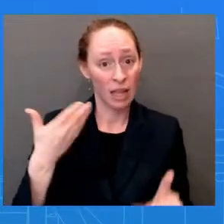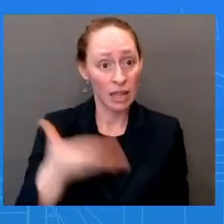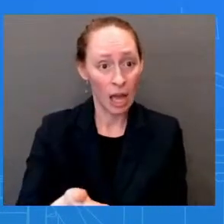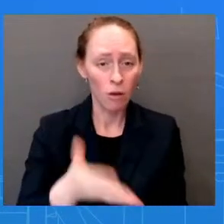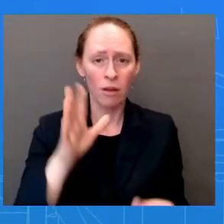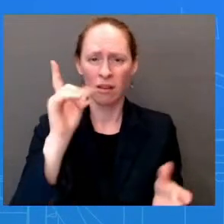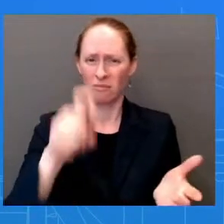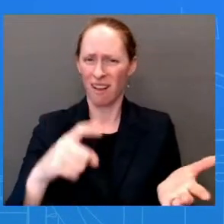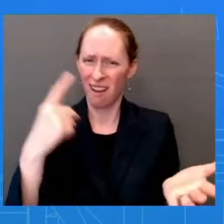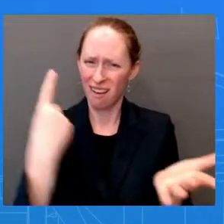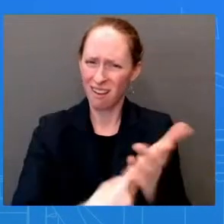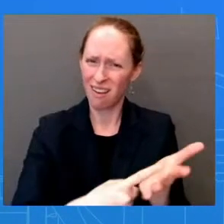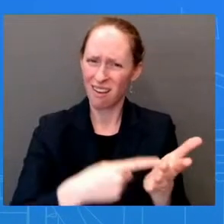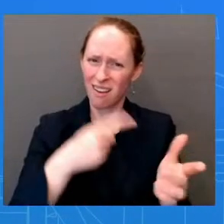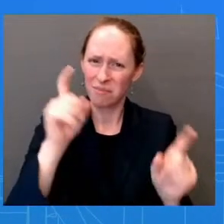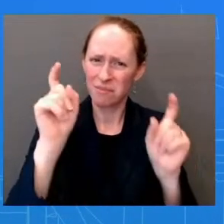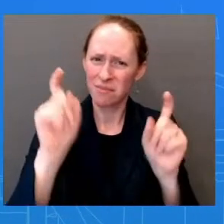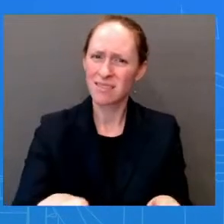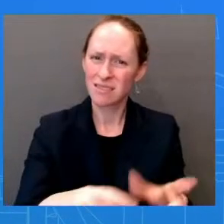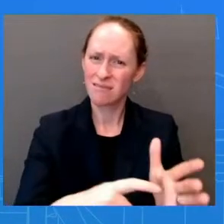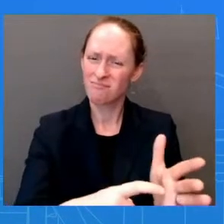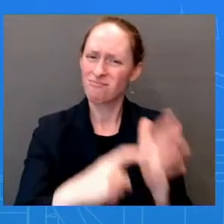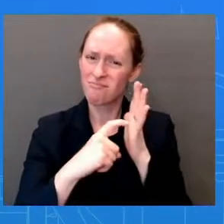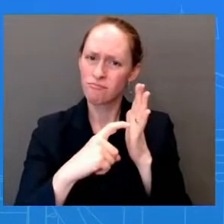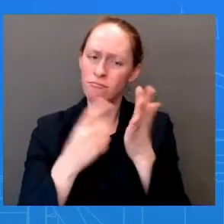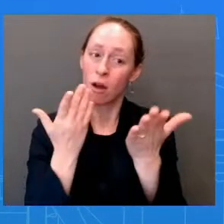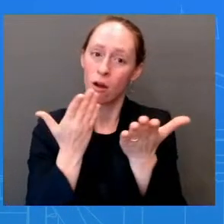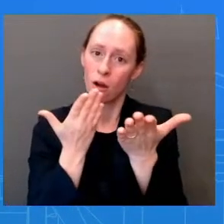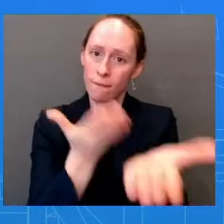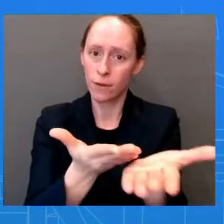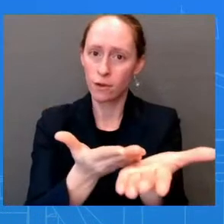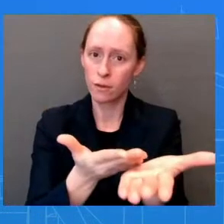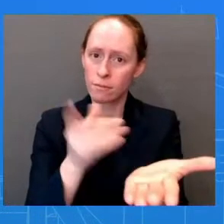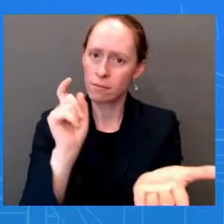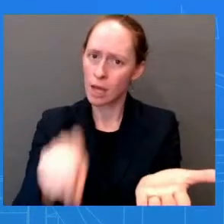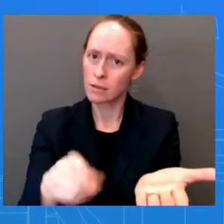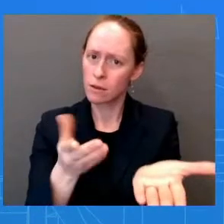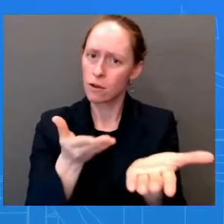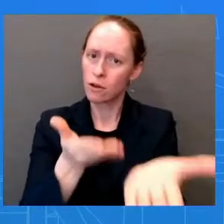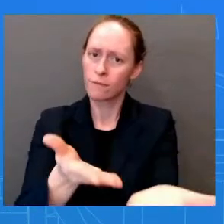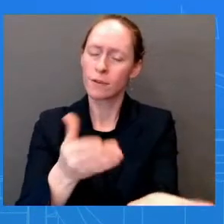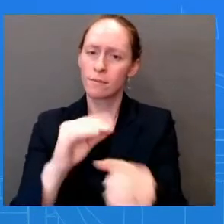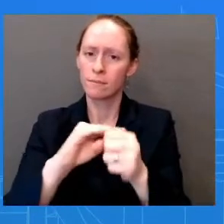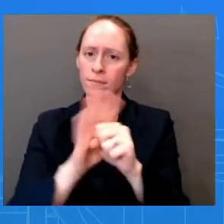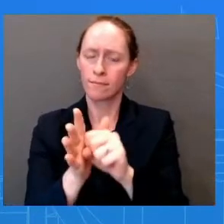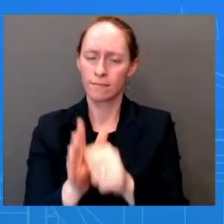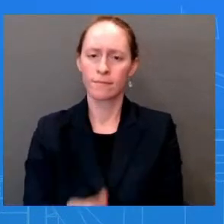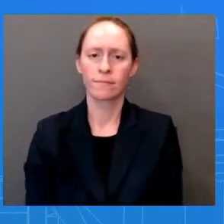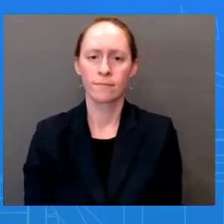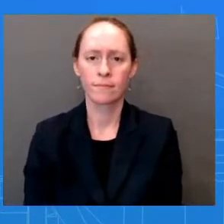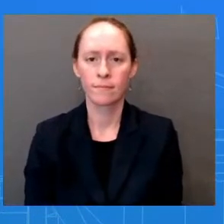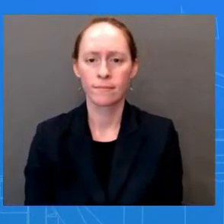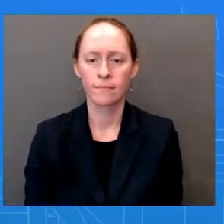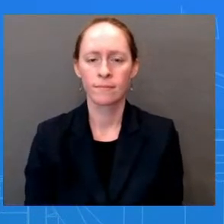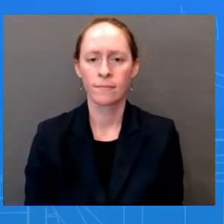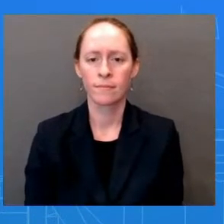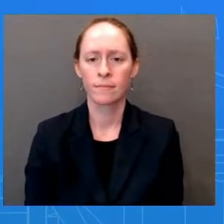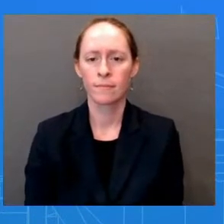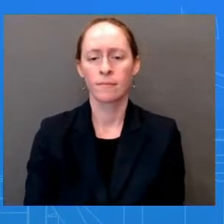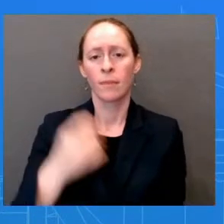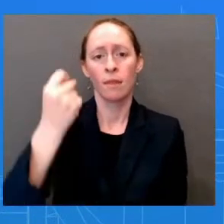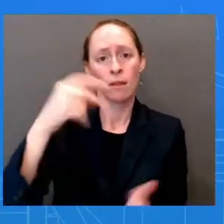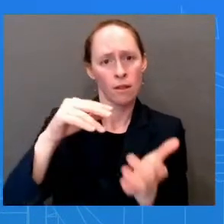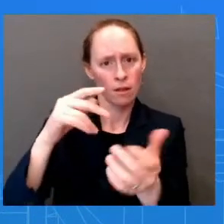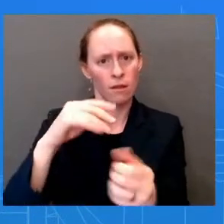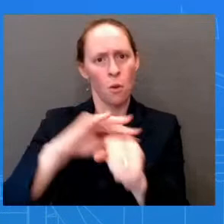to residents. And nursing homes that don't do these very basic things will be referred for greater oversight and